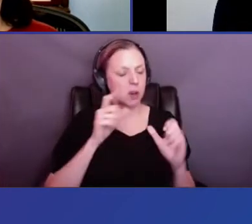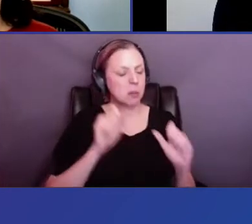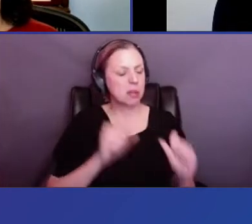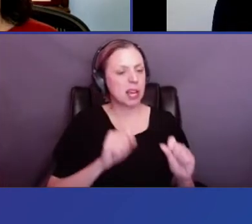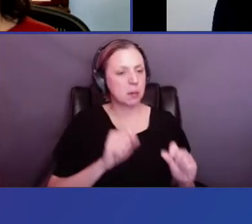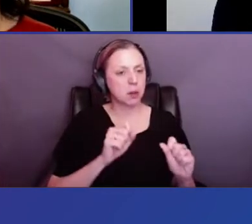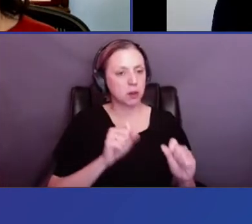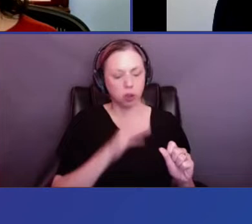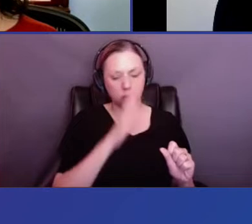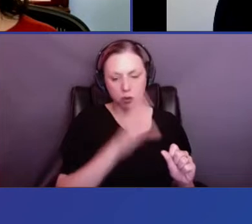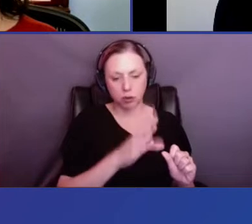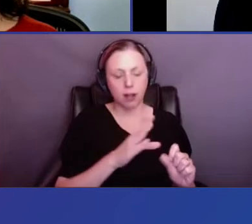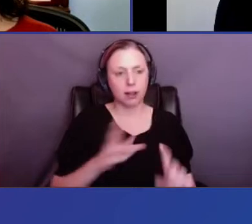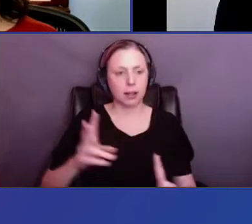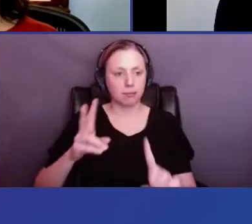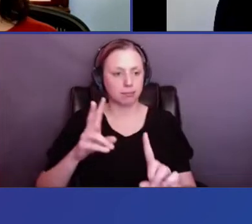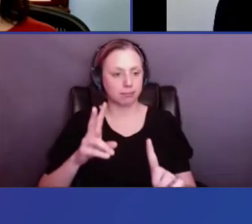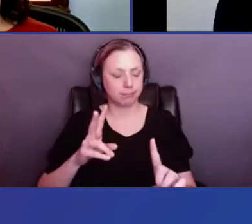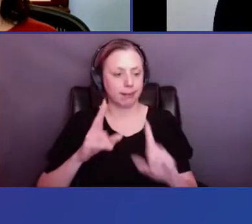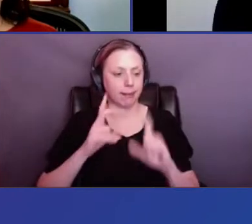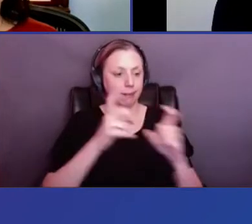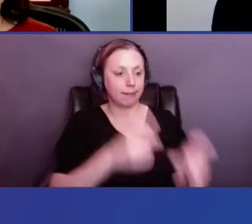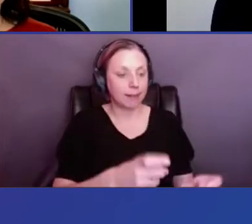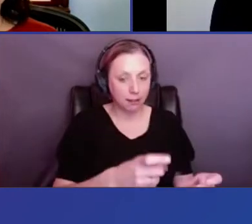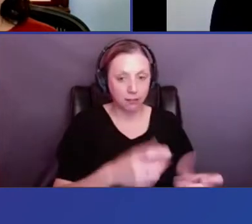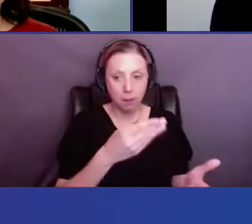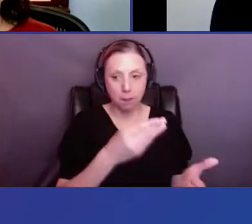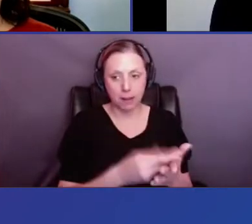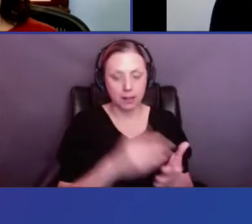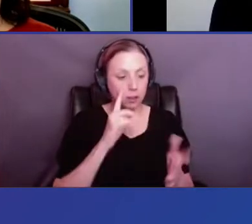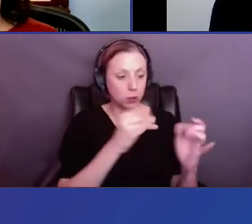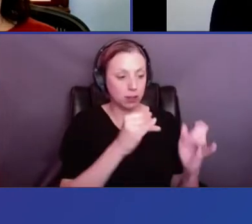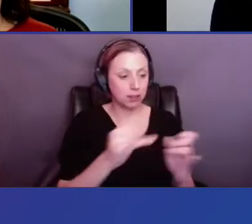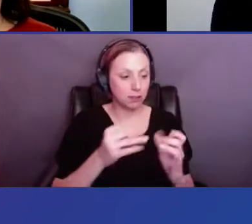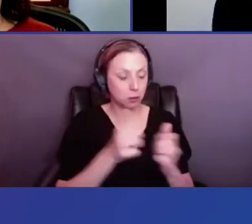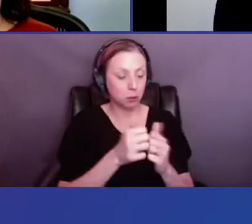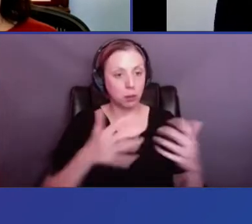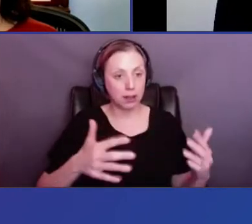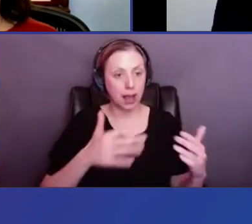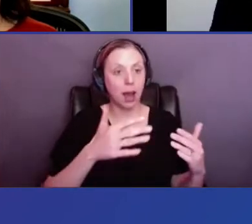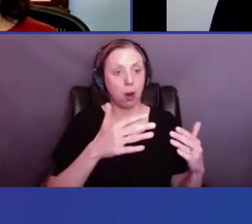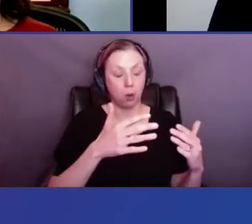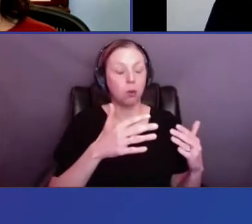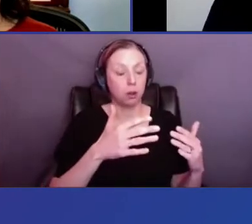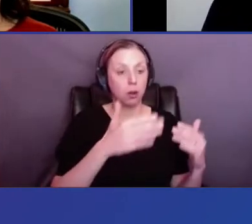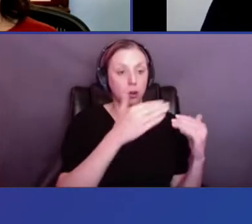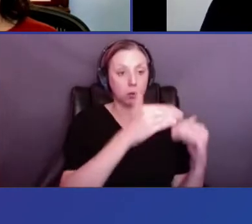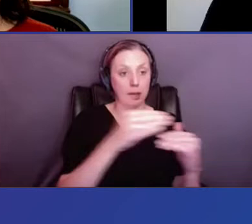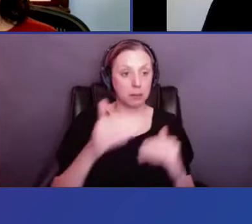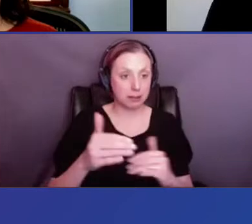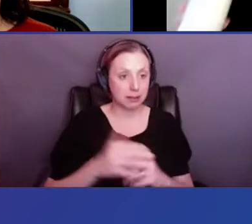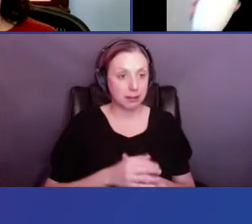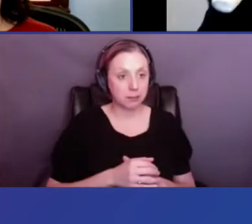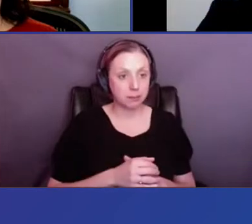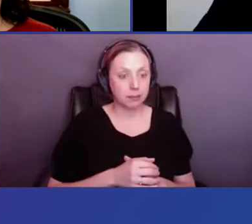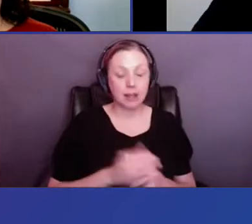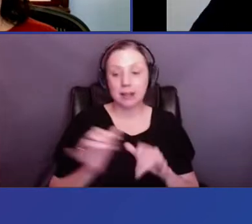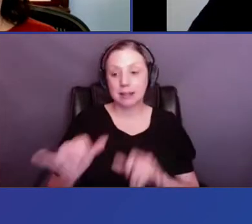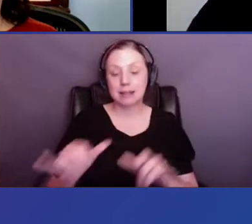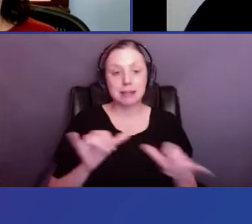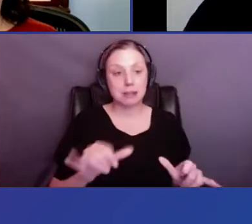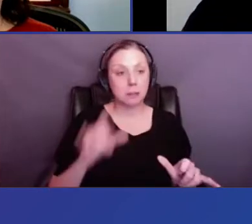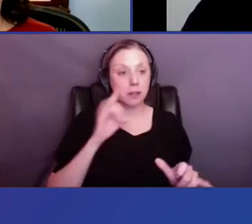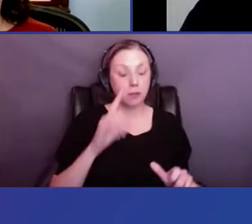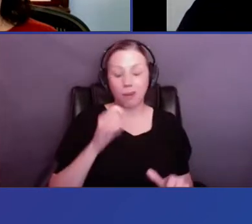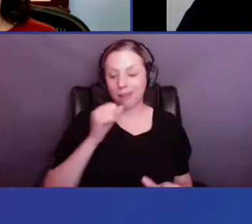give unrestricted cash to individuals. Similarly, for nonprofit entities, there are a